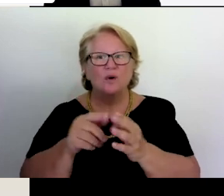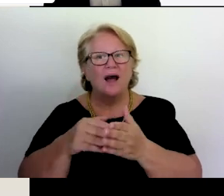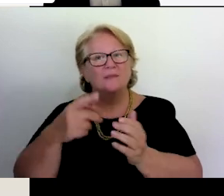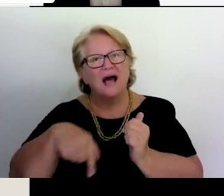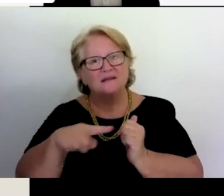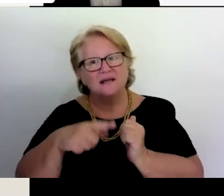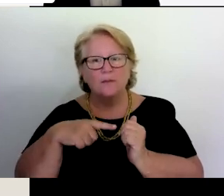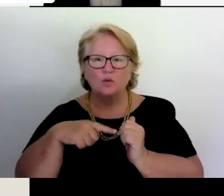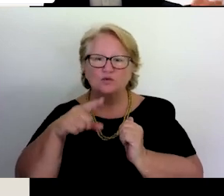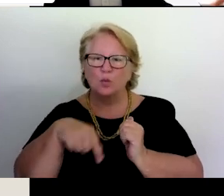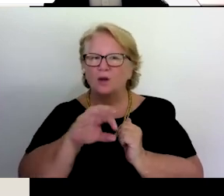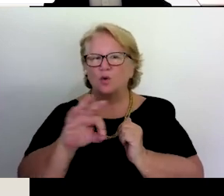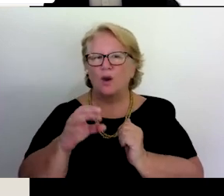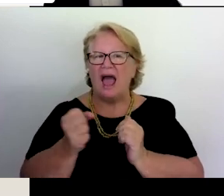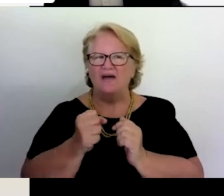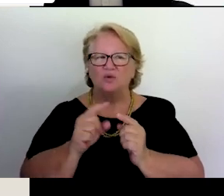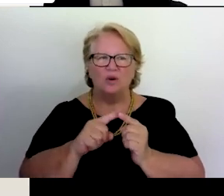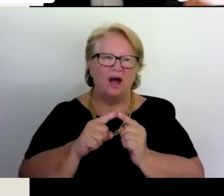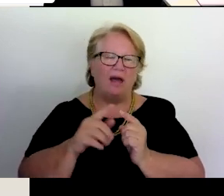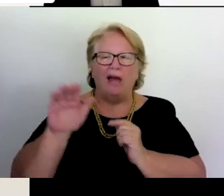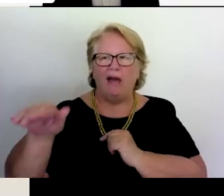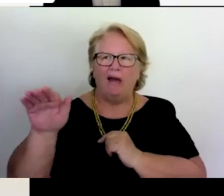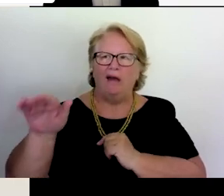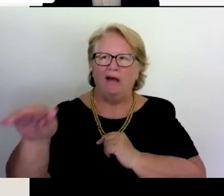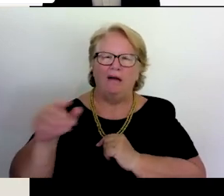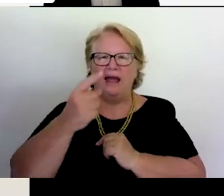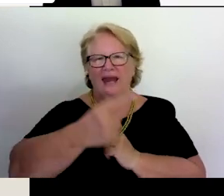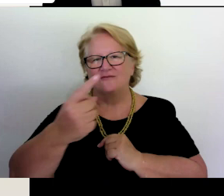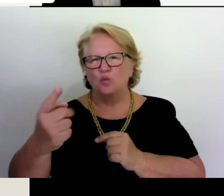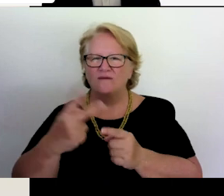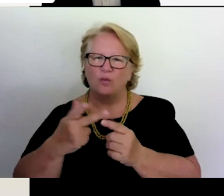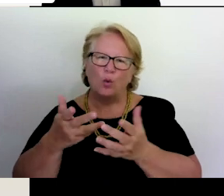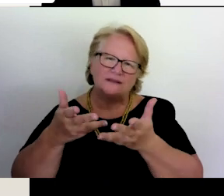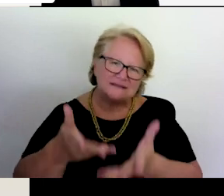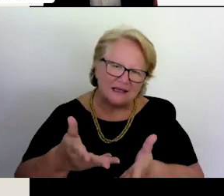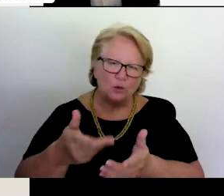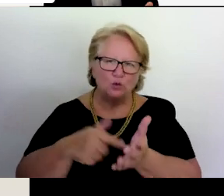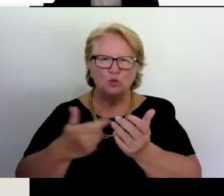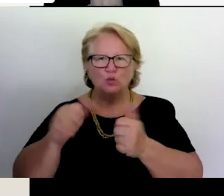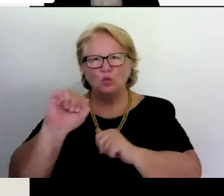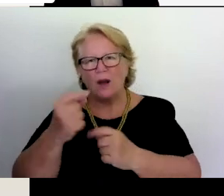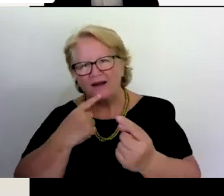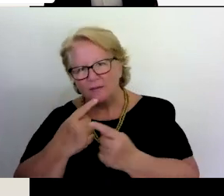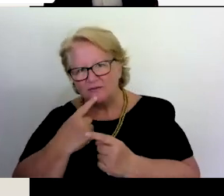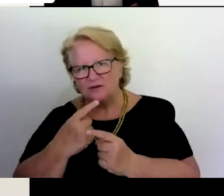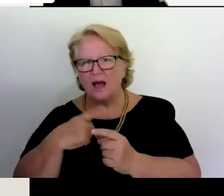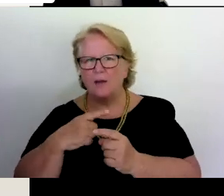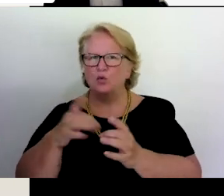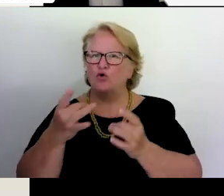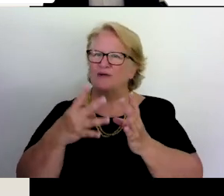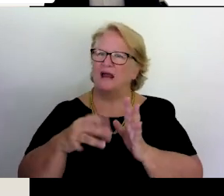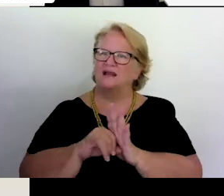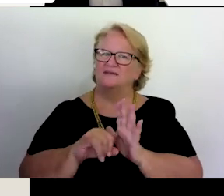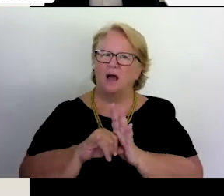because we don't have to burden people by asking for individual consent when we use the data, because it's de-identified. We